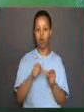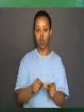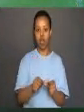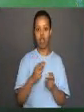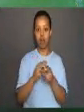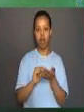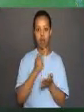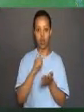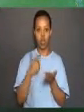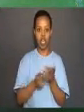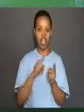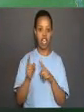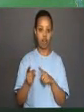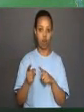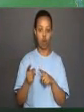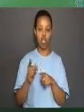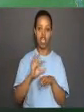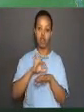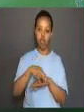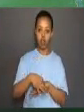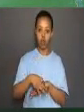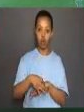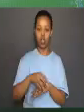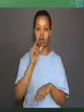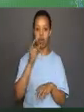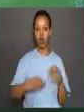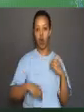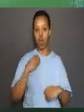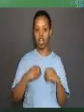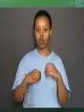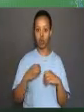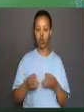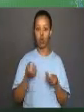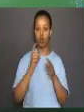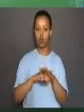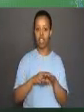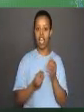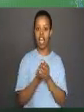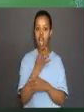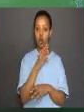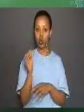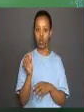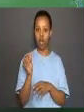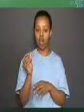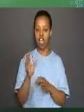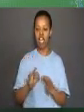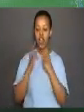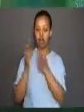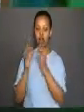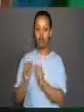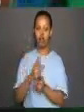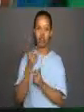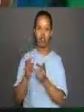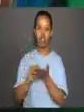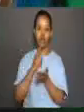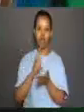the habitat in which the infectious microorganisms can develop and be transmitted.